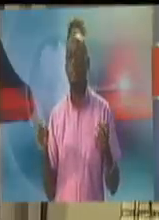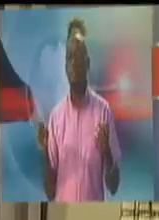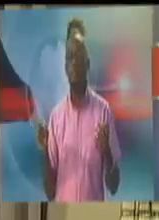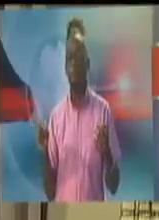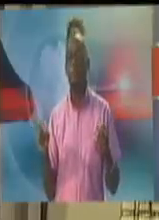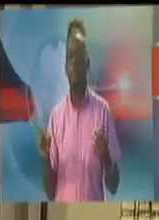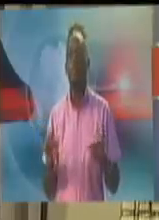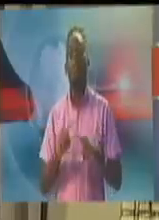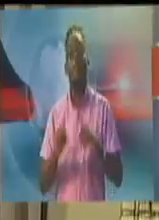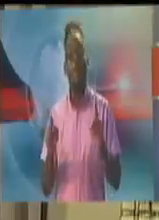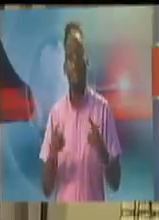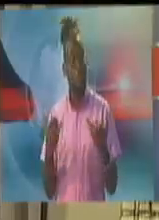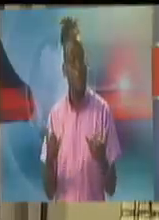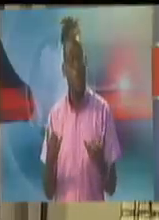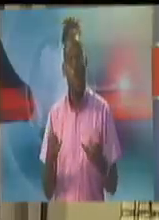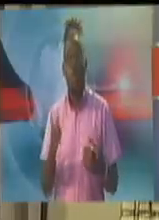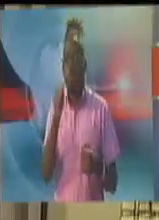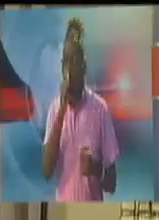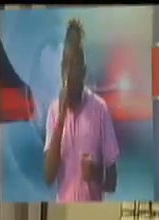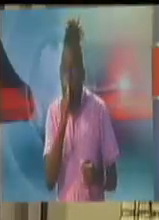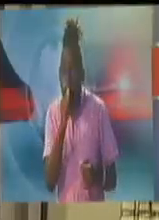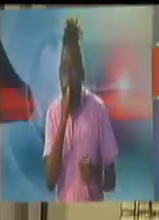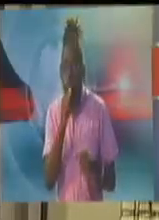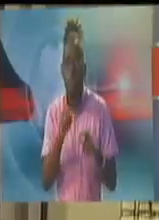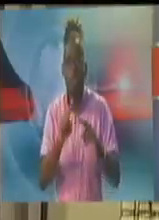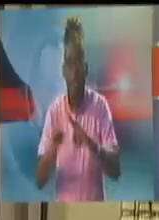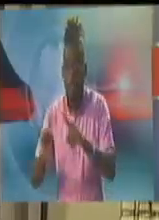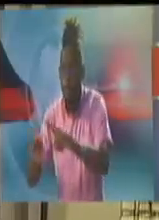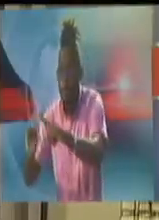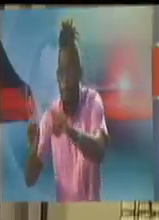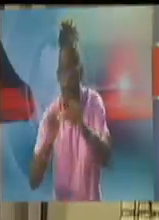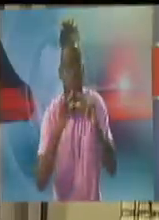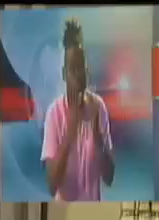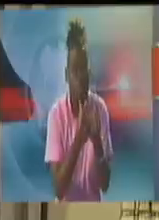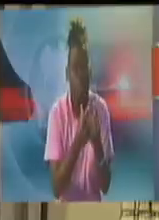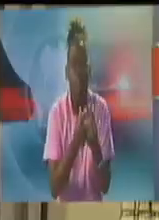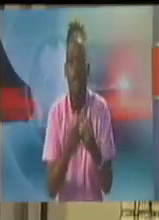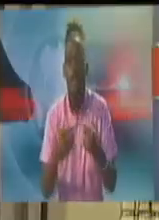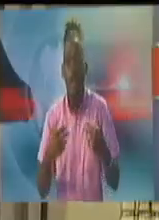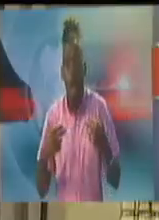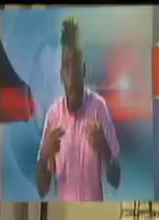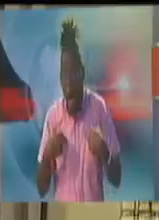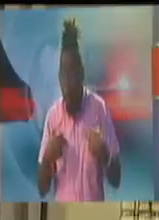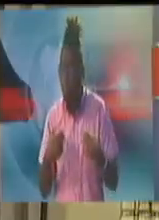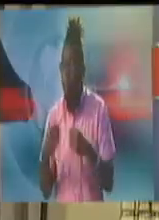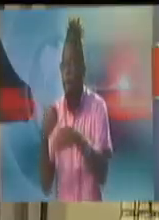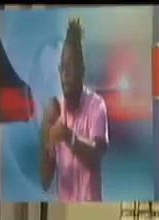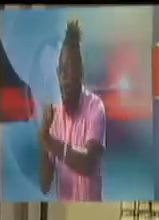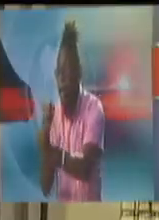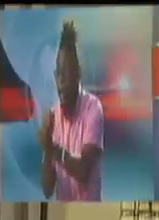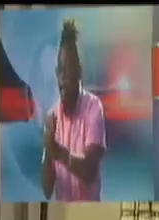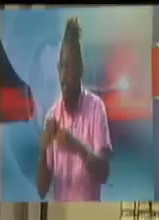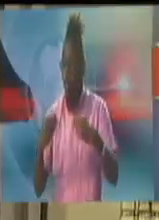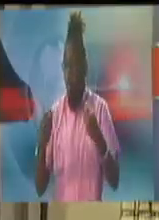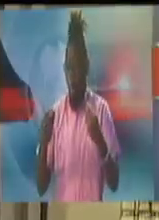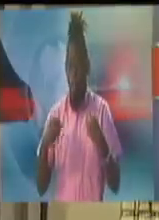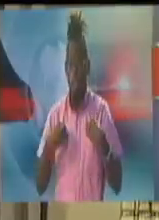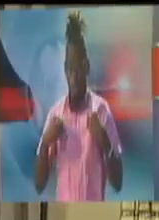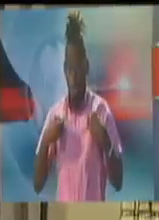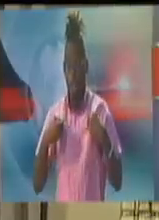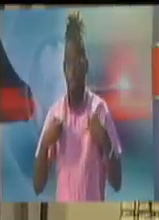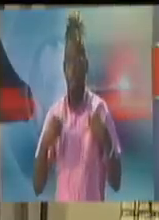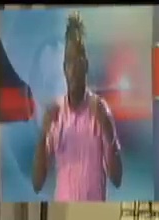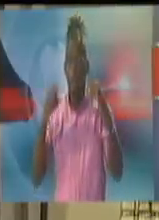many private sector organizations are, in fact, in the process of making cloth masks, not only for their own